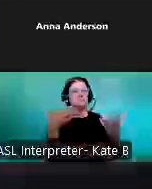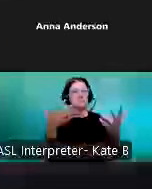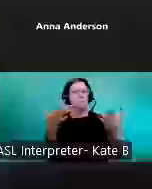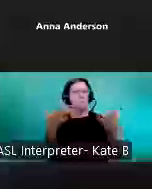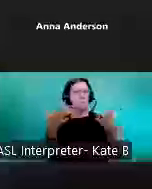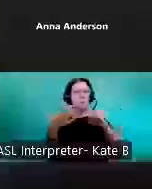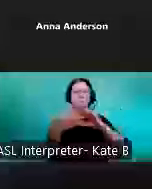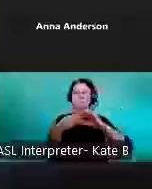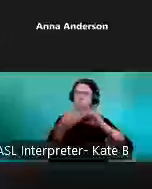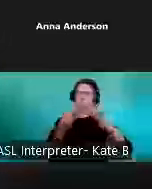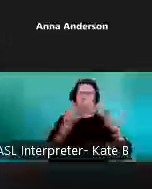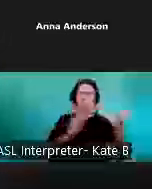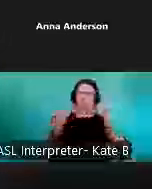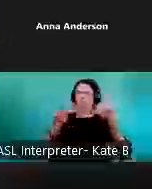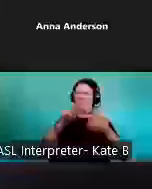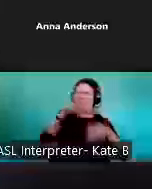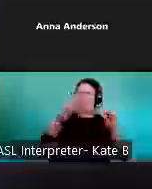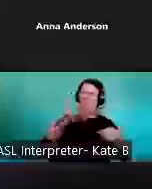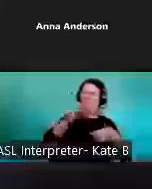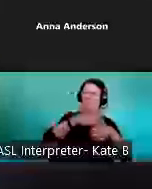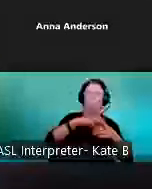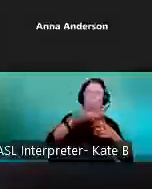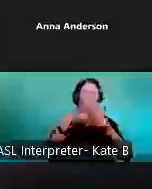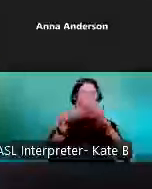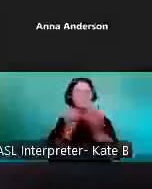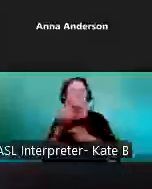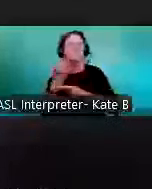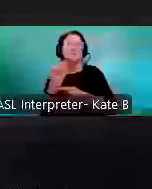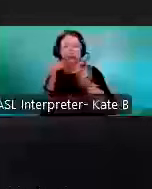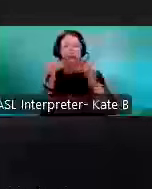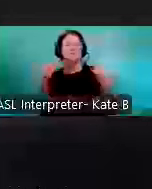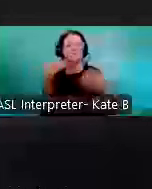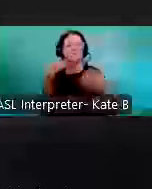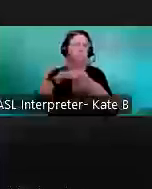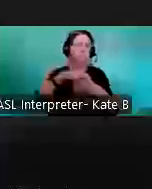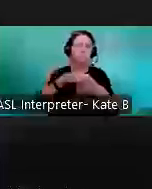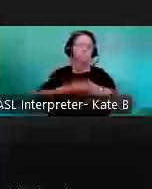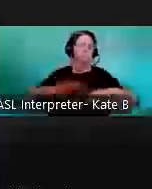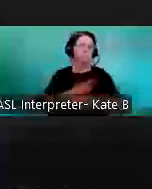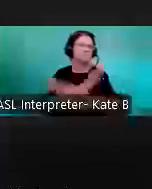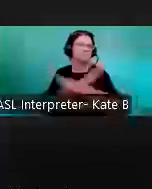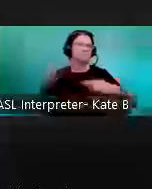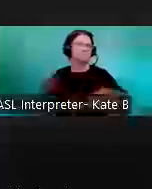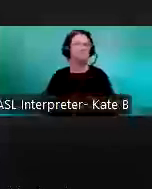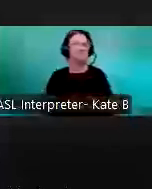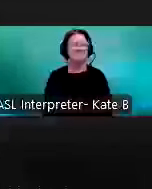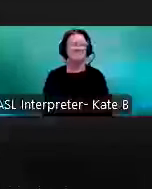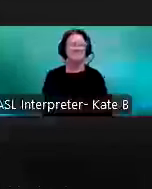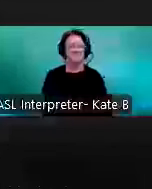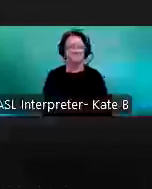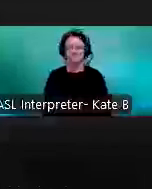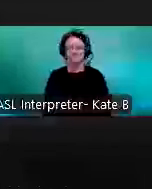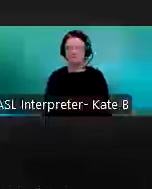talk of empowering all voters, including voters with disabilities, and the full spectrum.